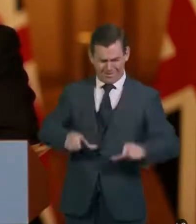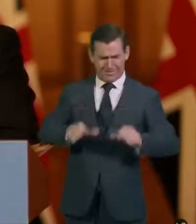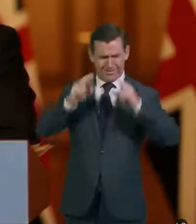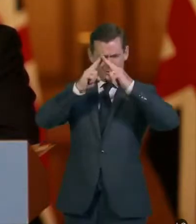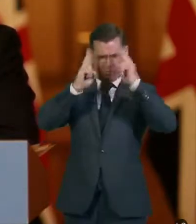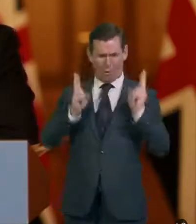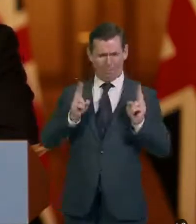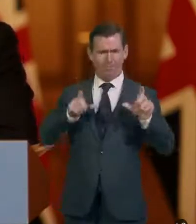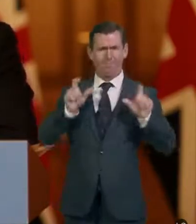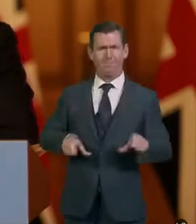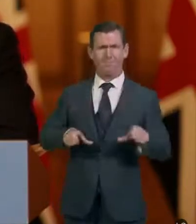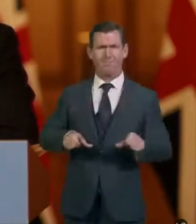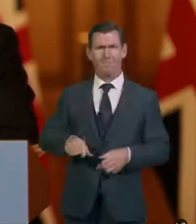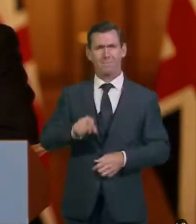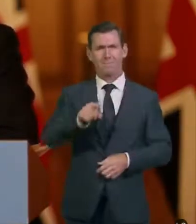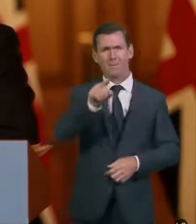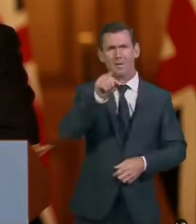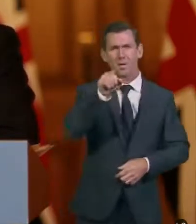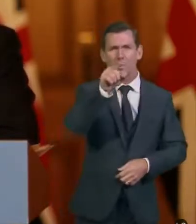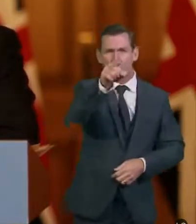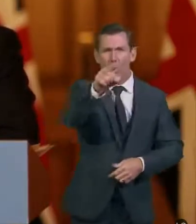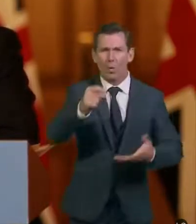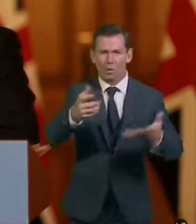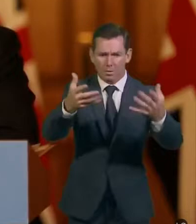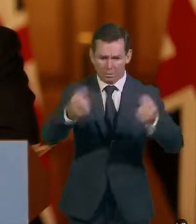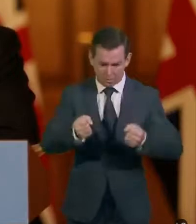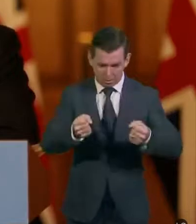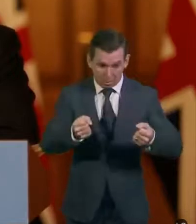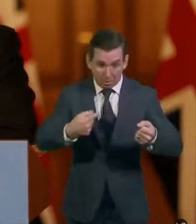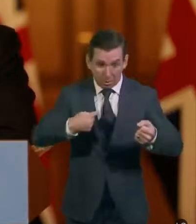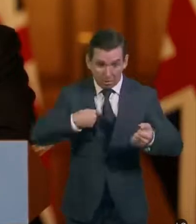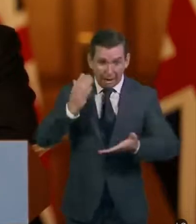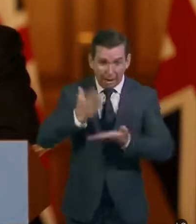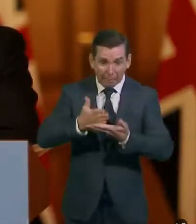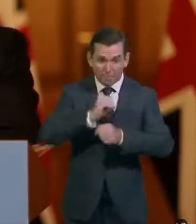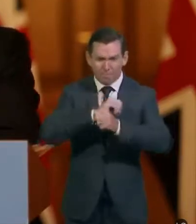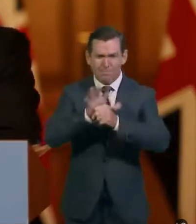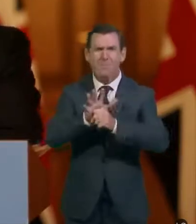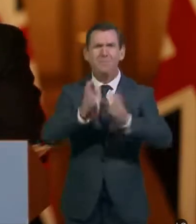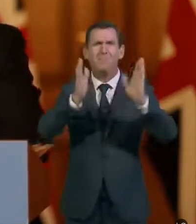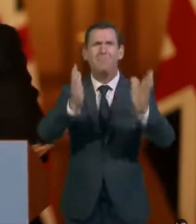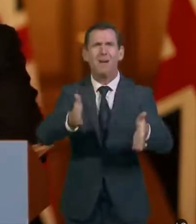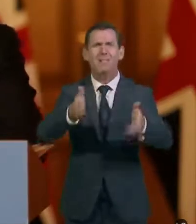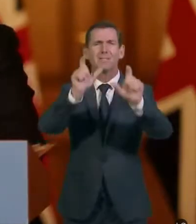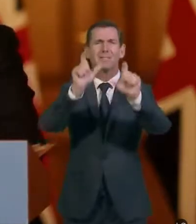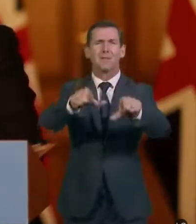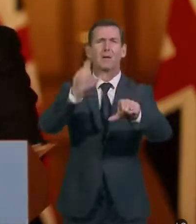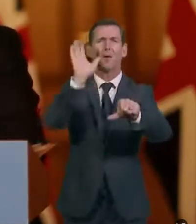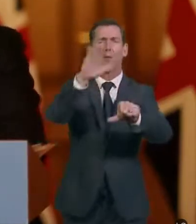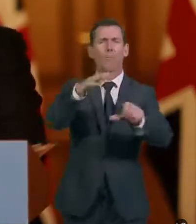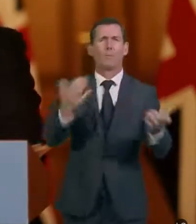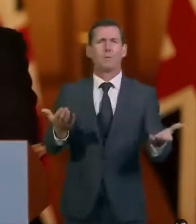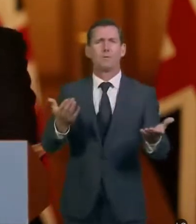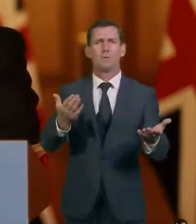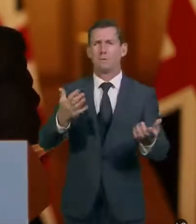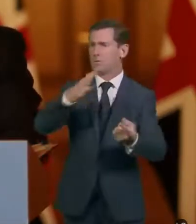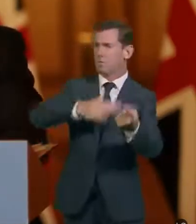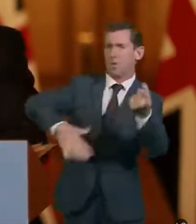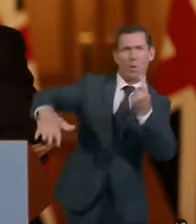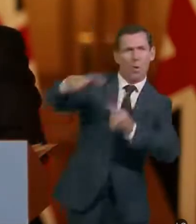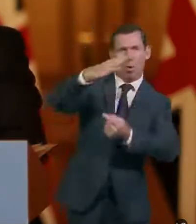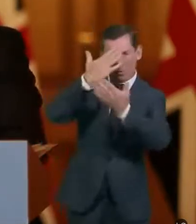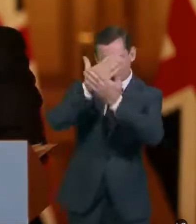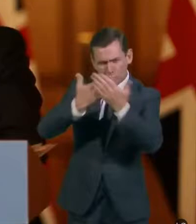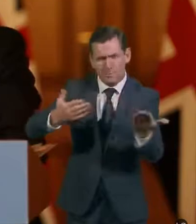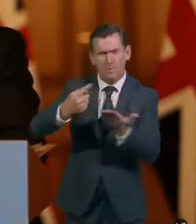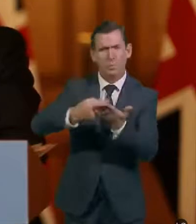fast new tests, then you must stay at home. If everyone follows the rule and self-isolates if you have symptoms,